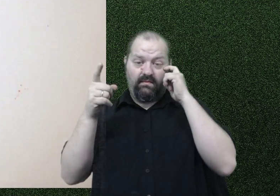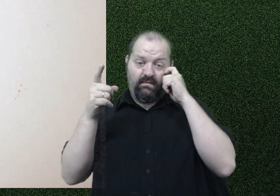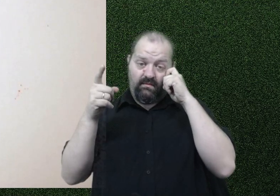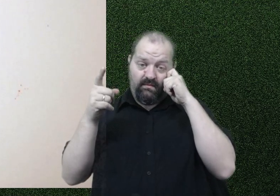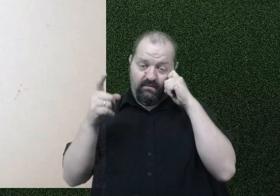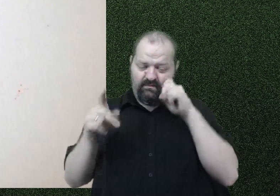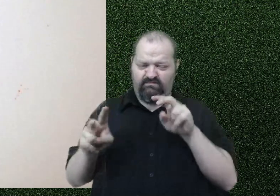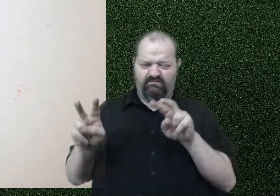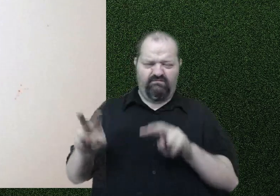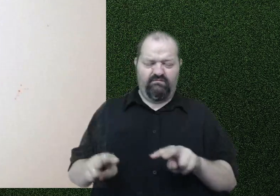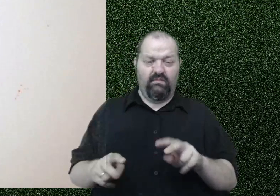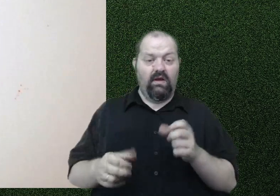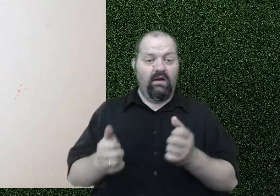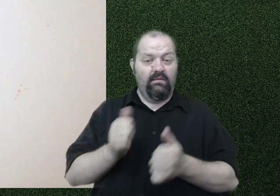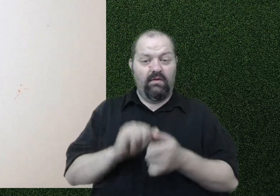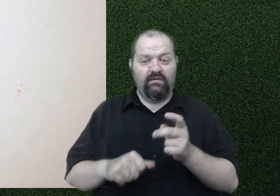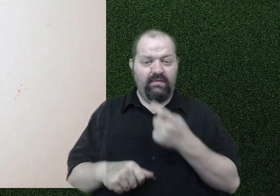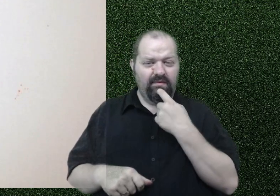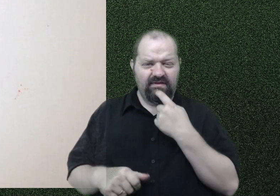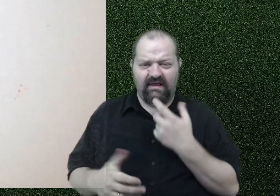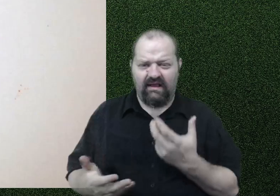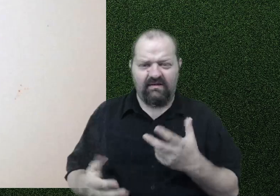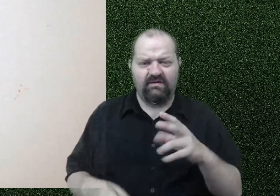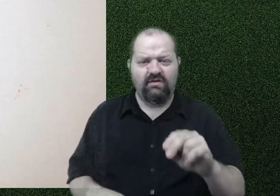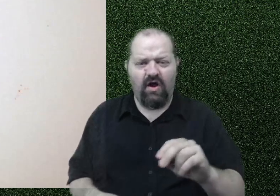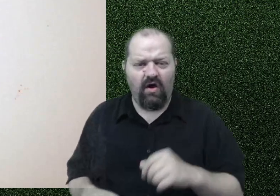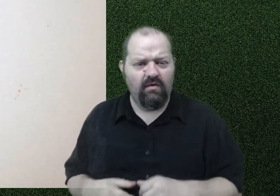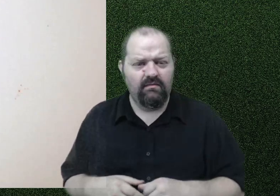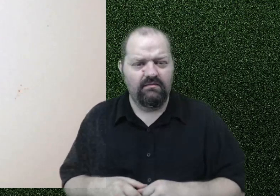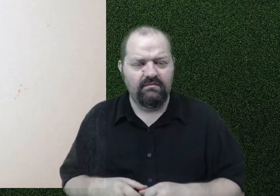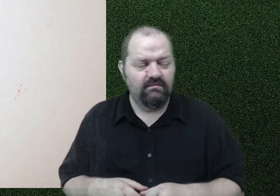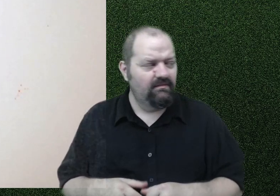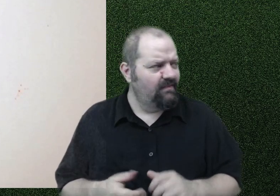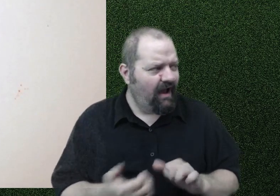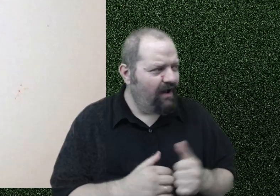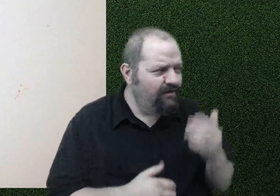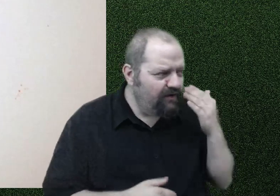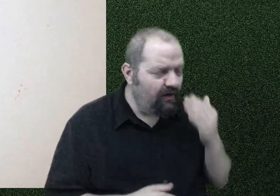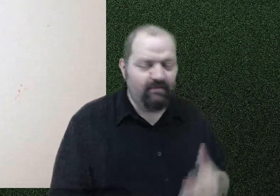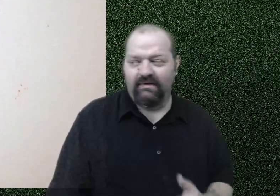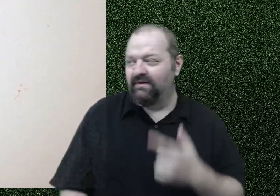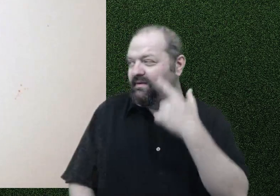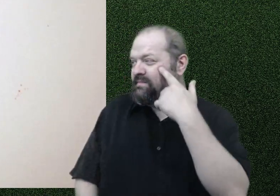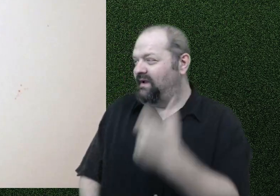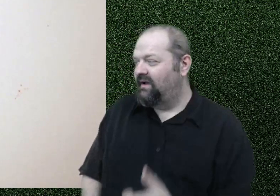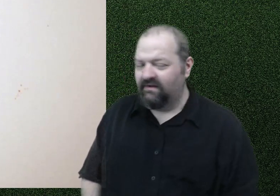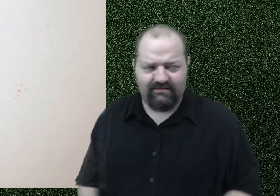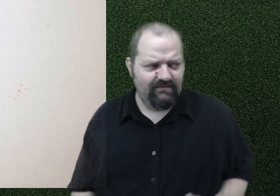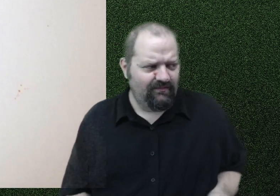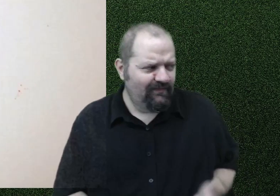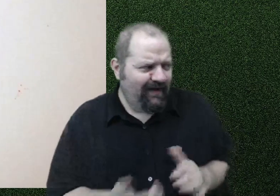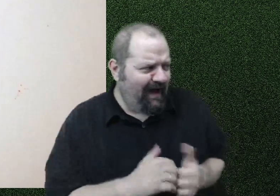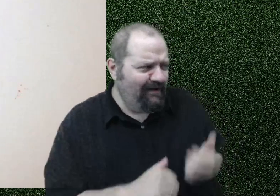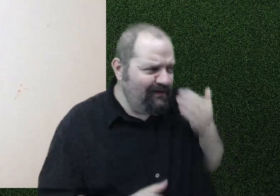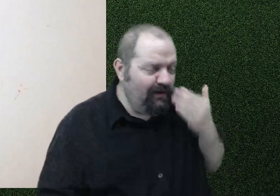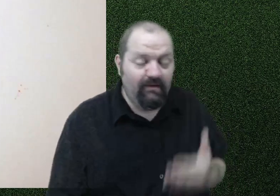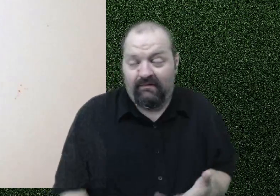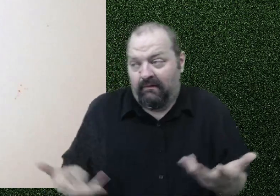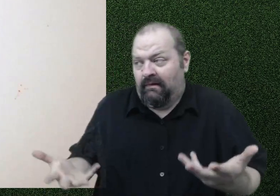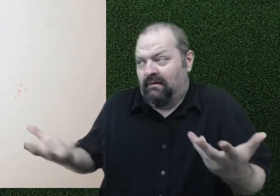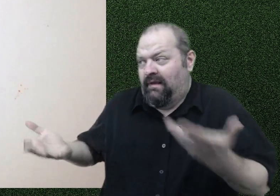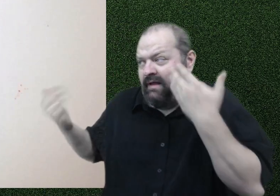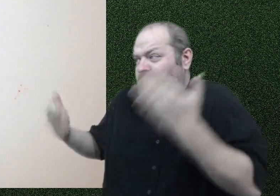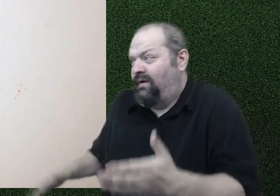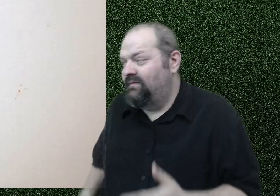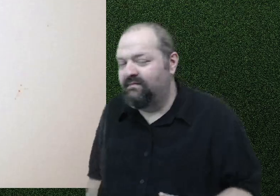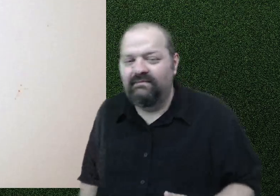Most people just say no, and say, how do you know? Because I know. I'm like, oh, how do you know? Well, first of